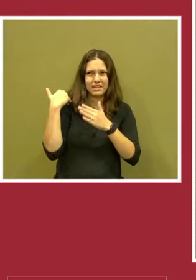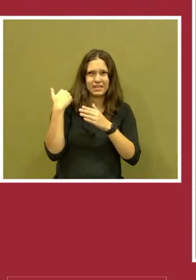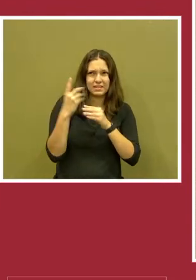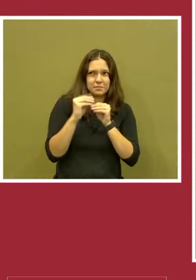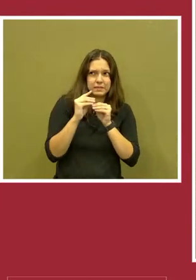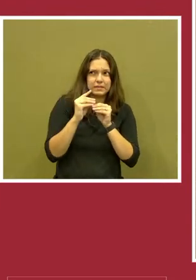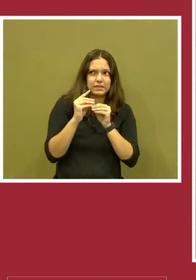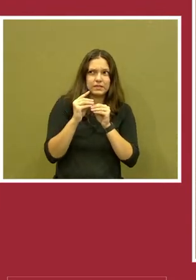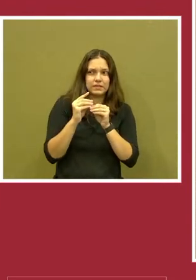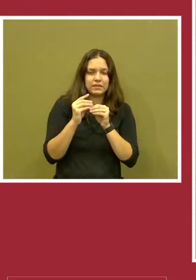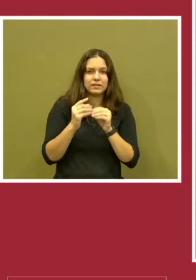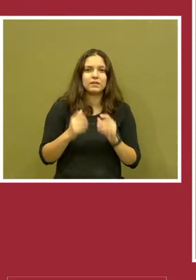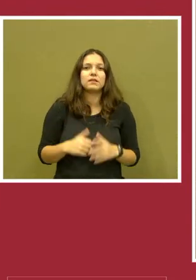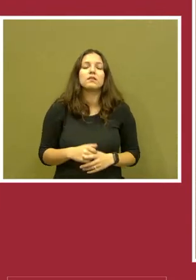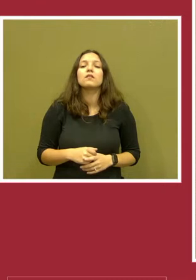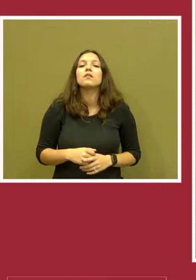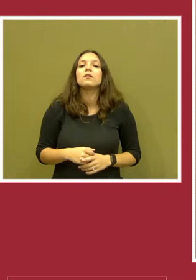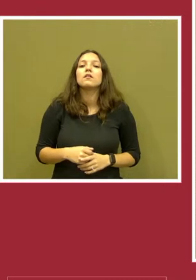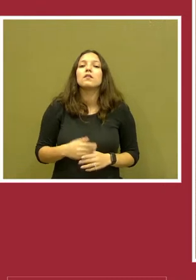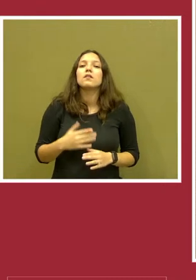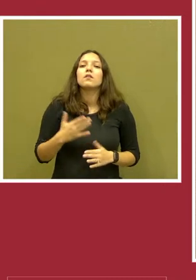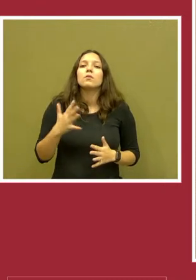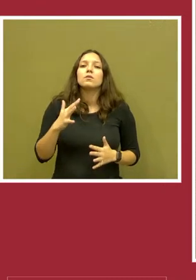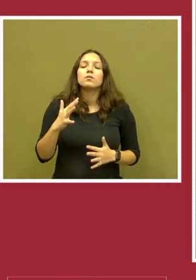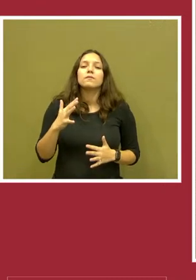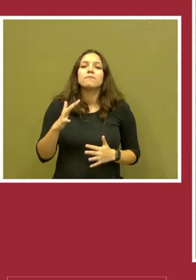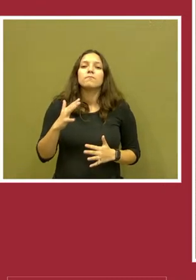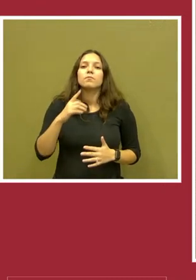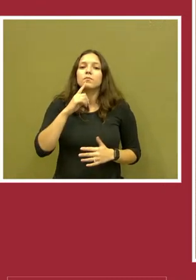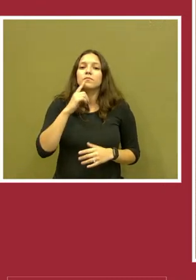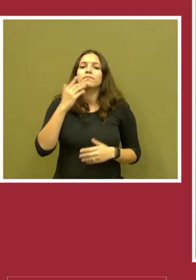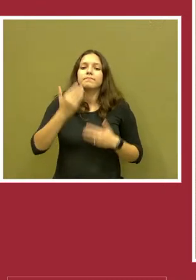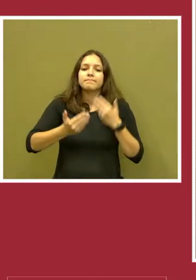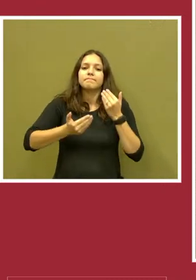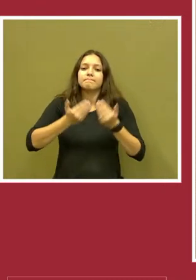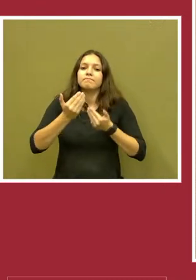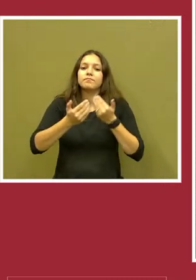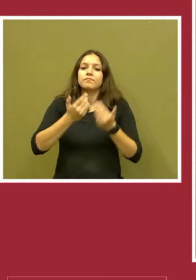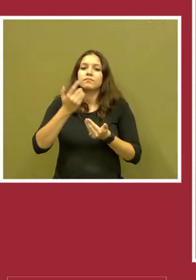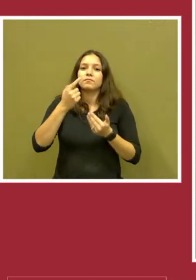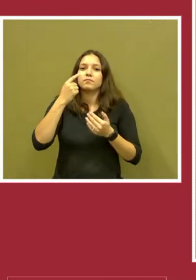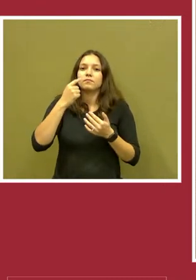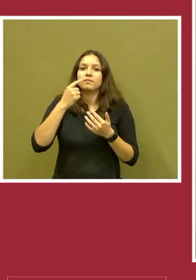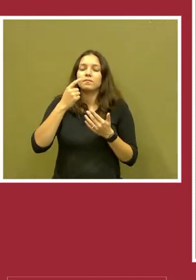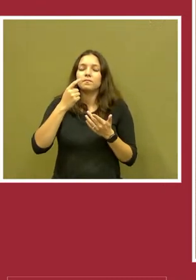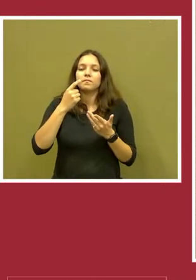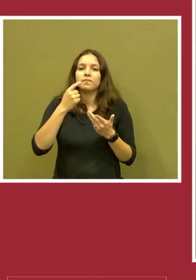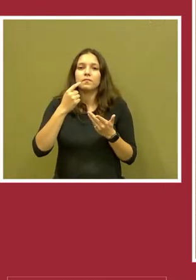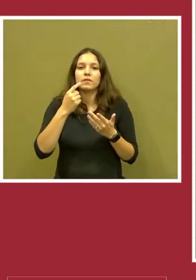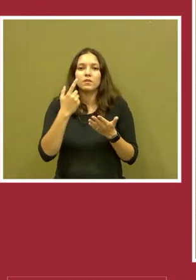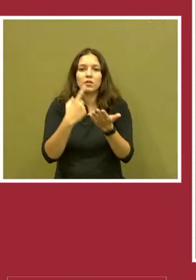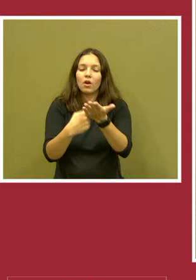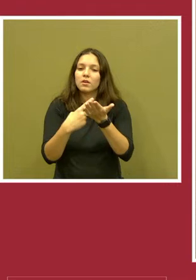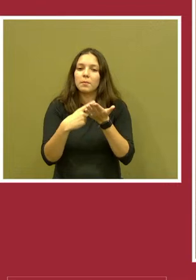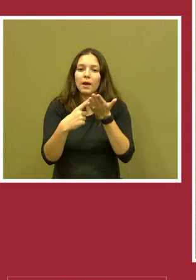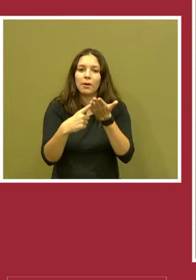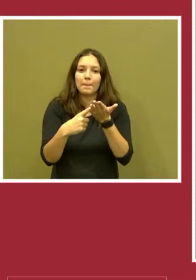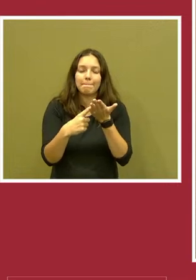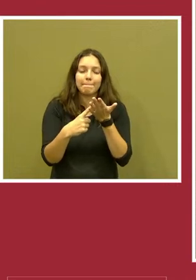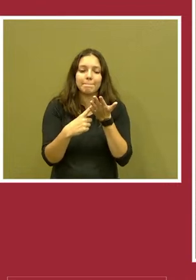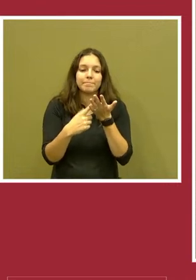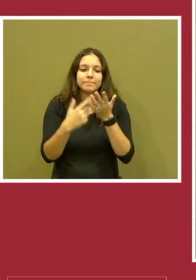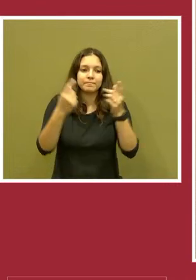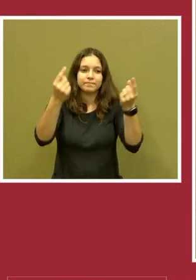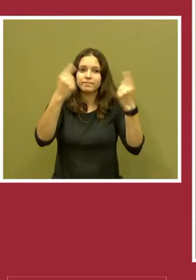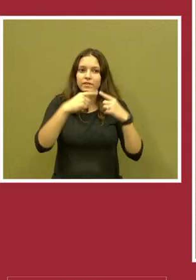before, as we sort of really processed through all of this and talked about, you know,